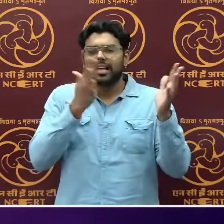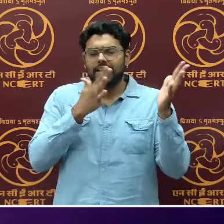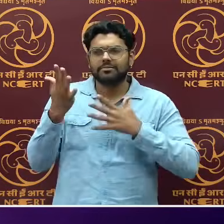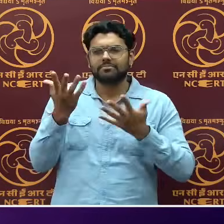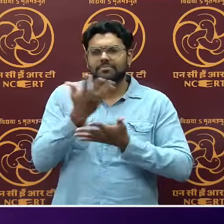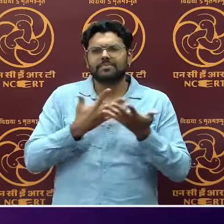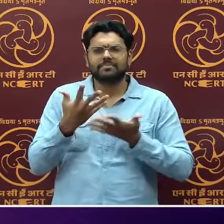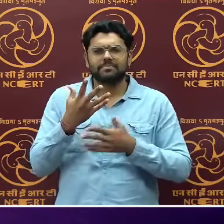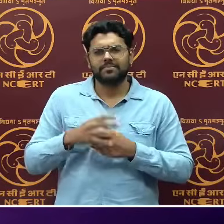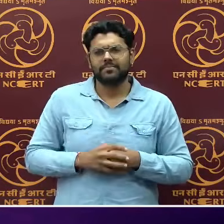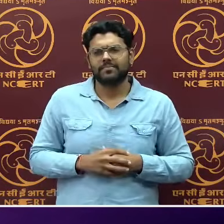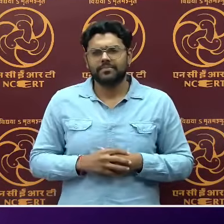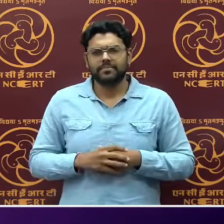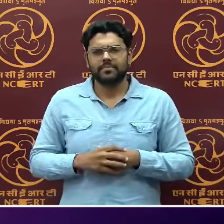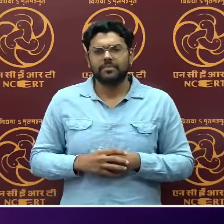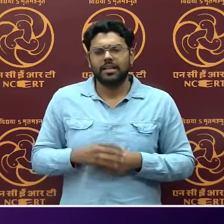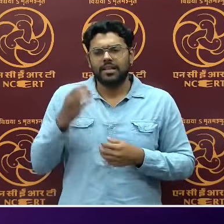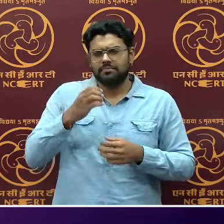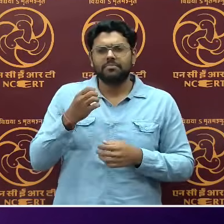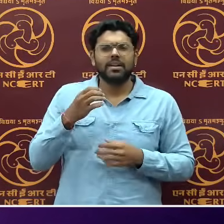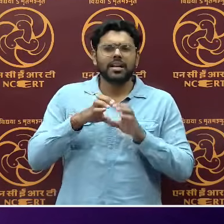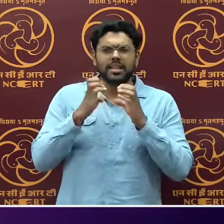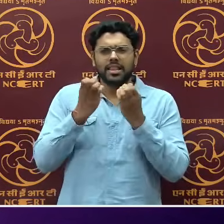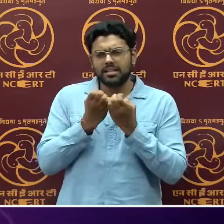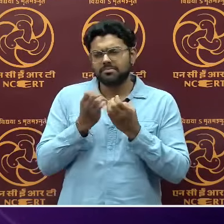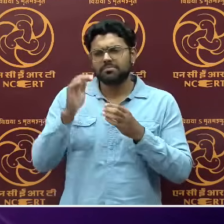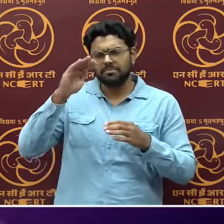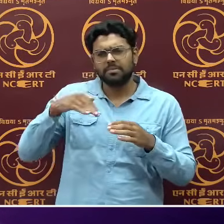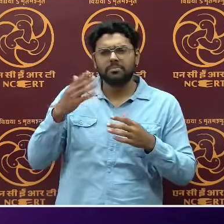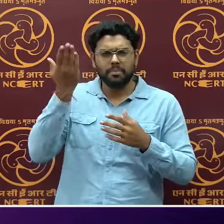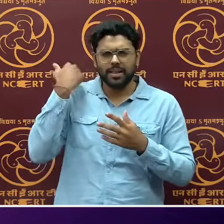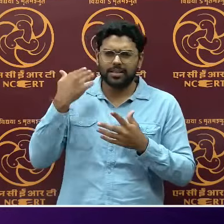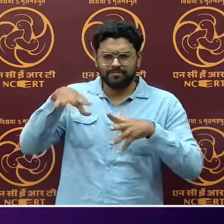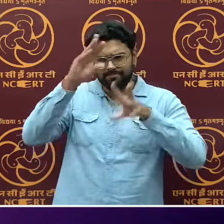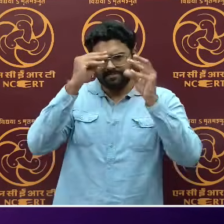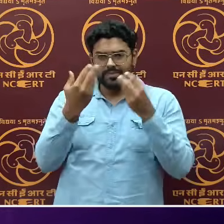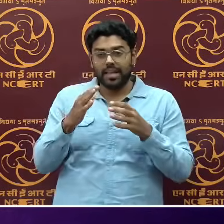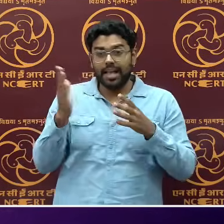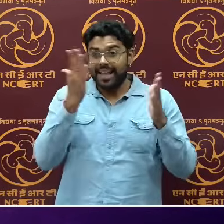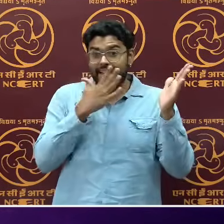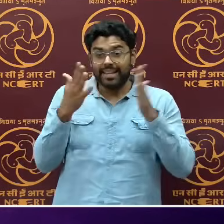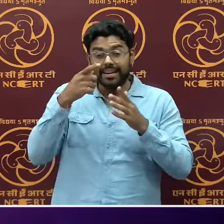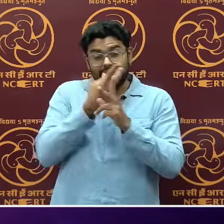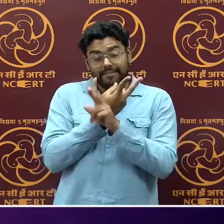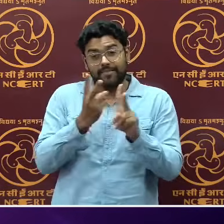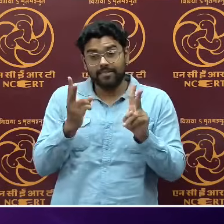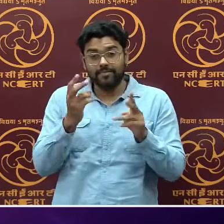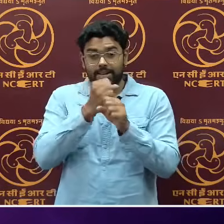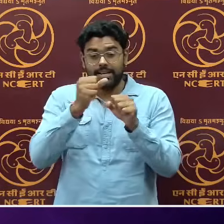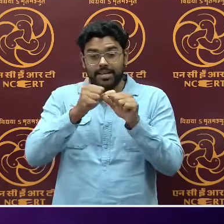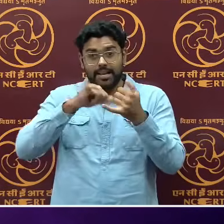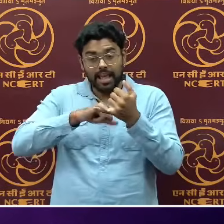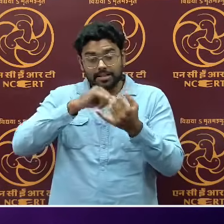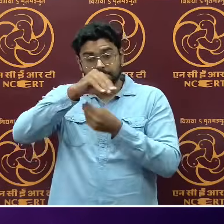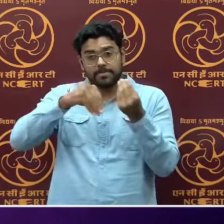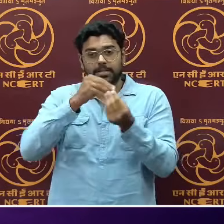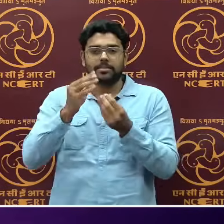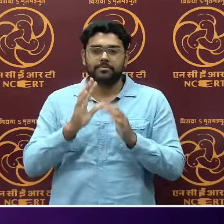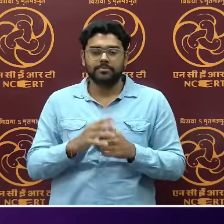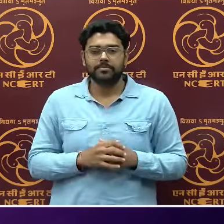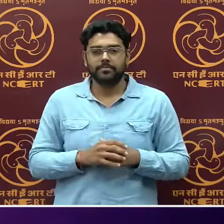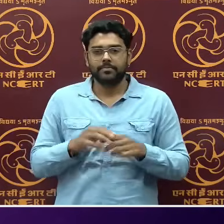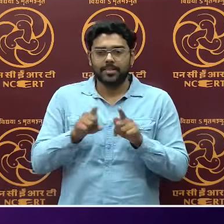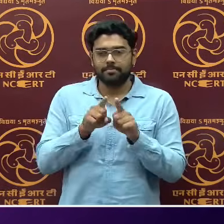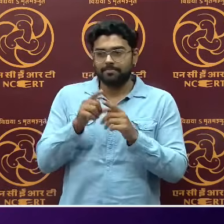studied in our lower classes also that air is a mixture of many gases present in it, right? So, this is the